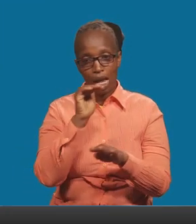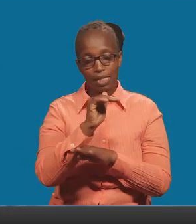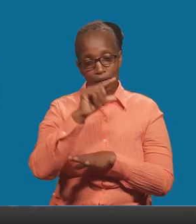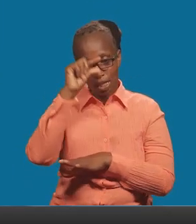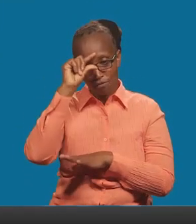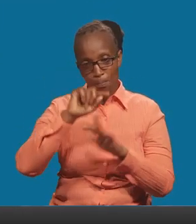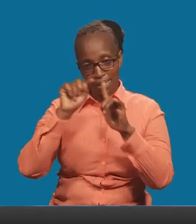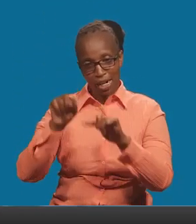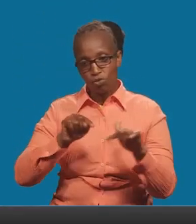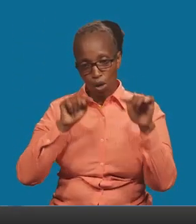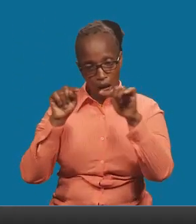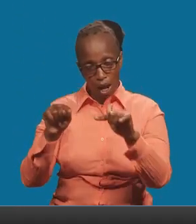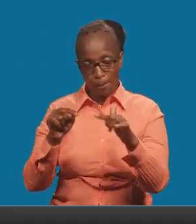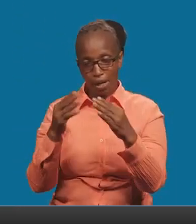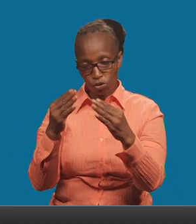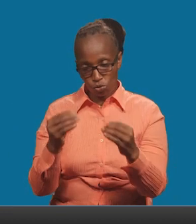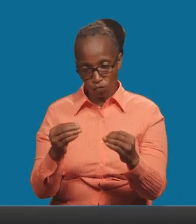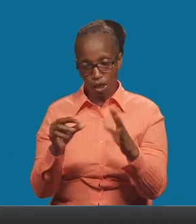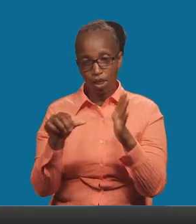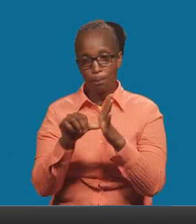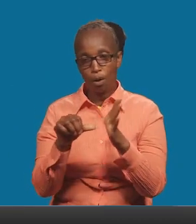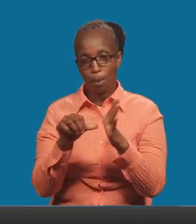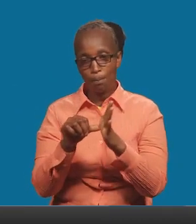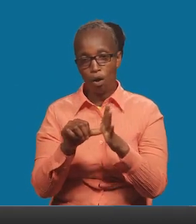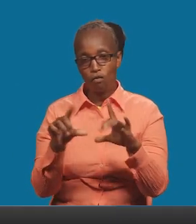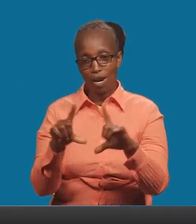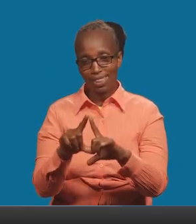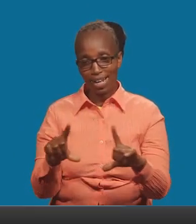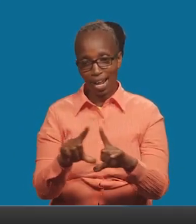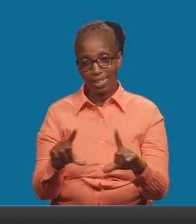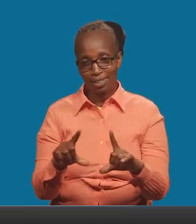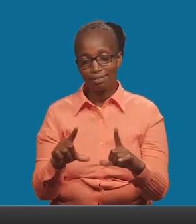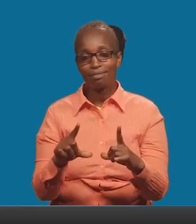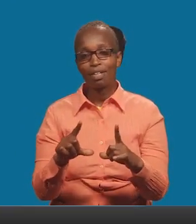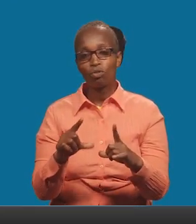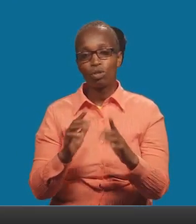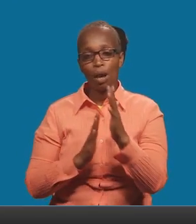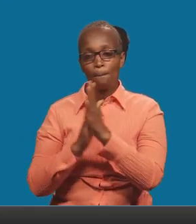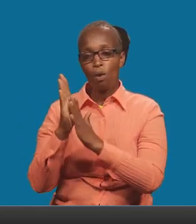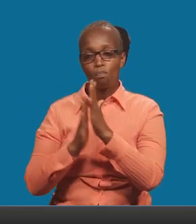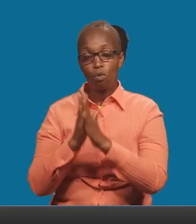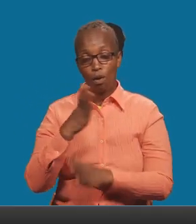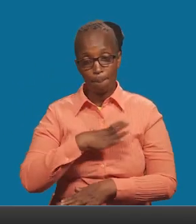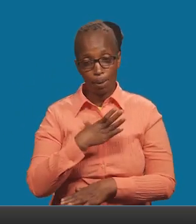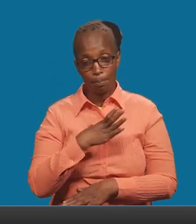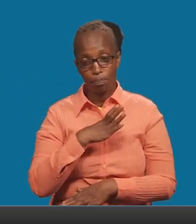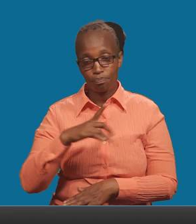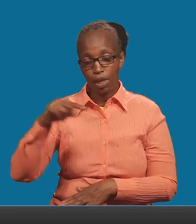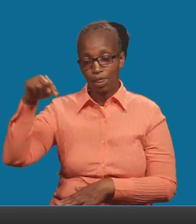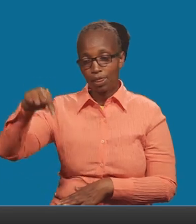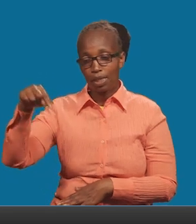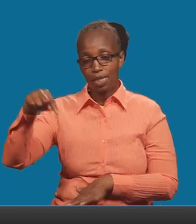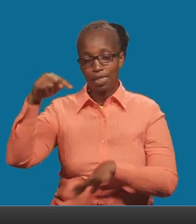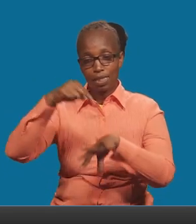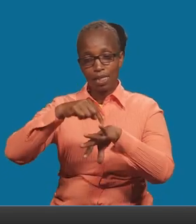kati na kutatua swala la umiliki wa ardhi kwa mashujaa wa Maumau, akisema ni wakati serikali